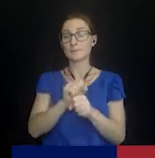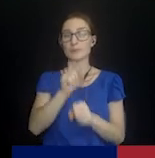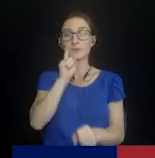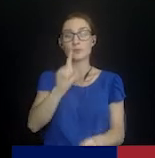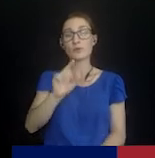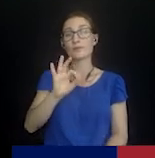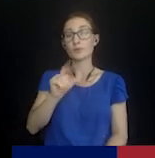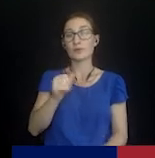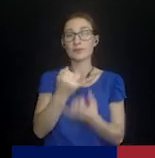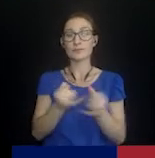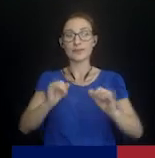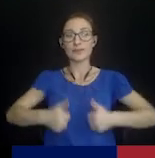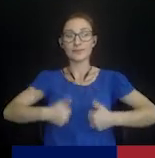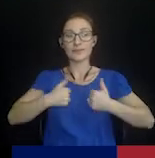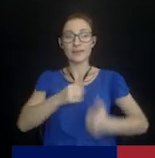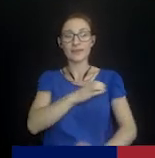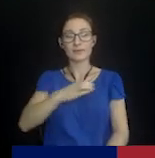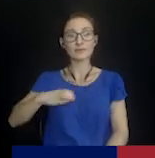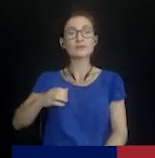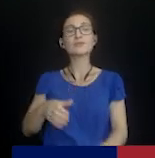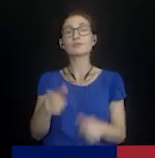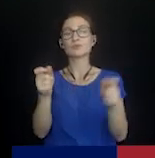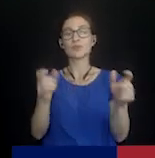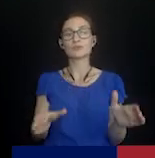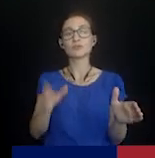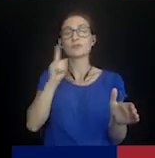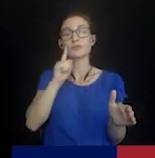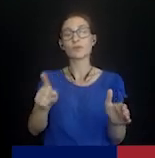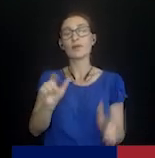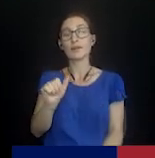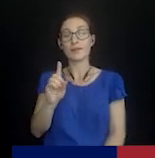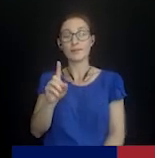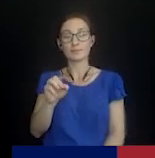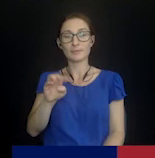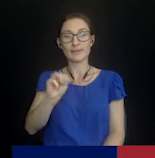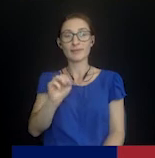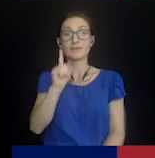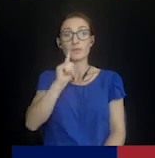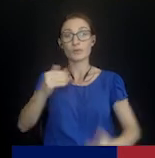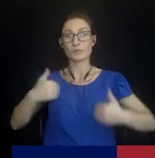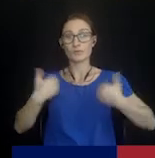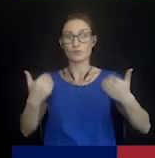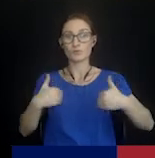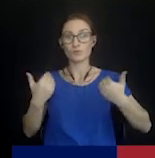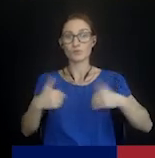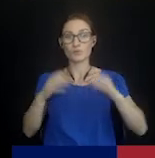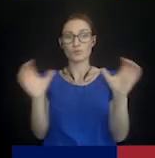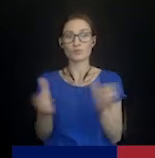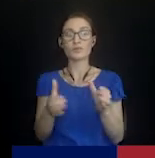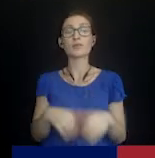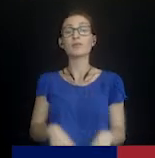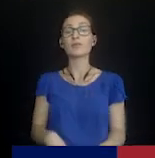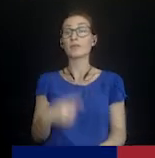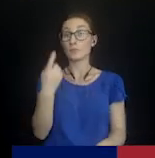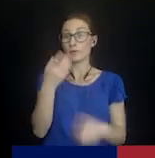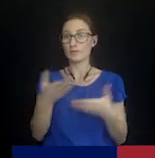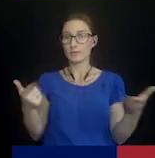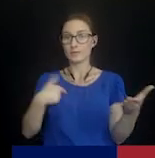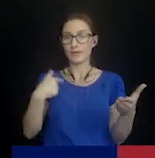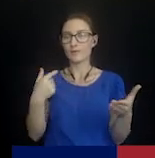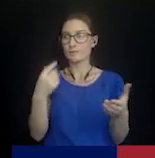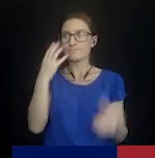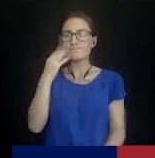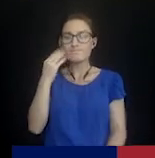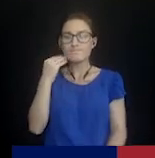Council as the Director of Administration and Youth Initiatives. One of the best things about being involved with Access the Vote Florida has been